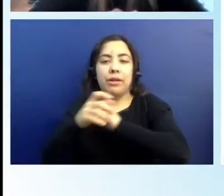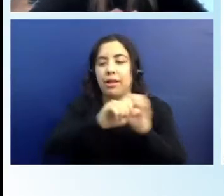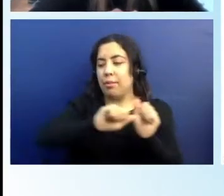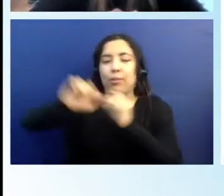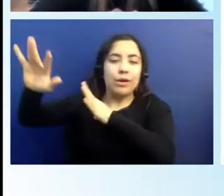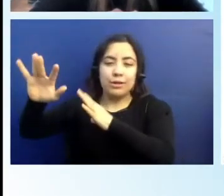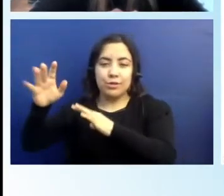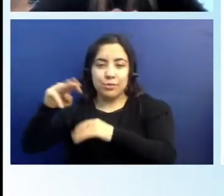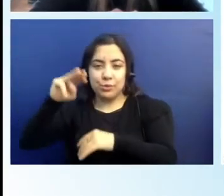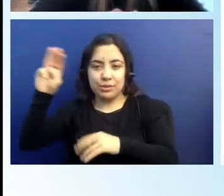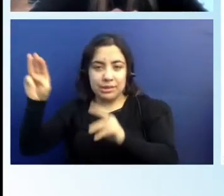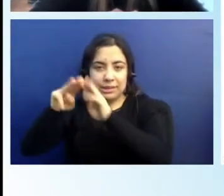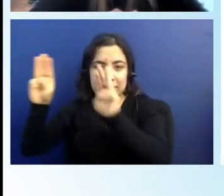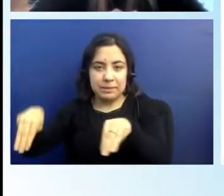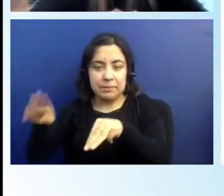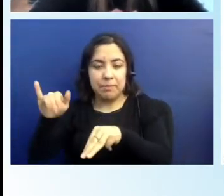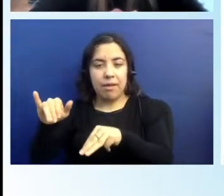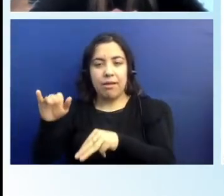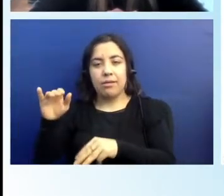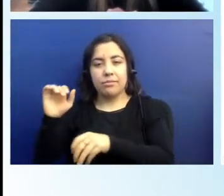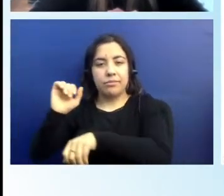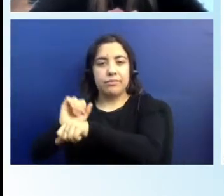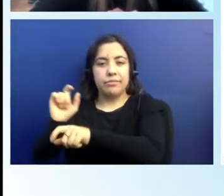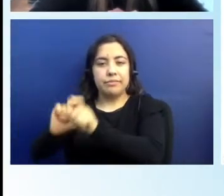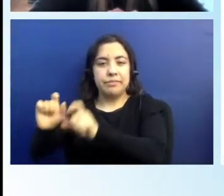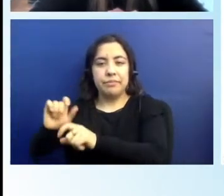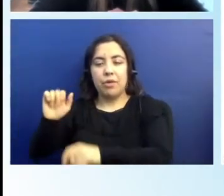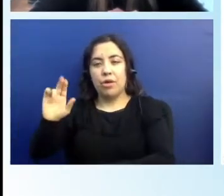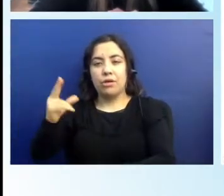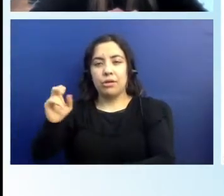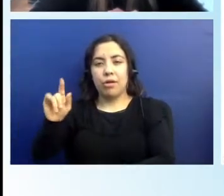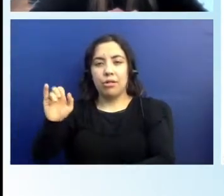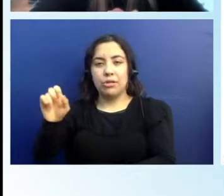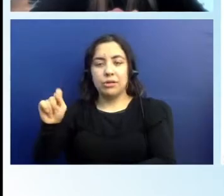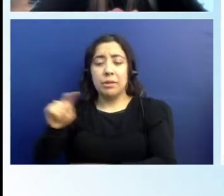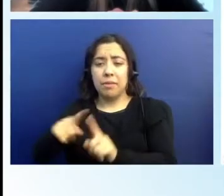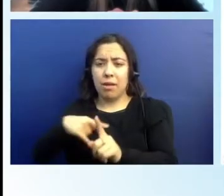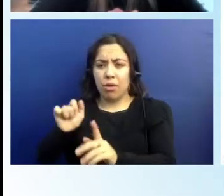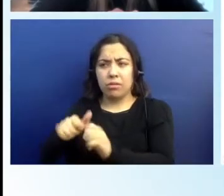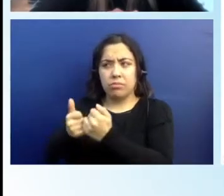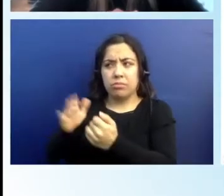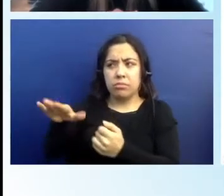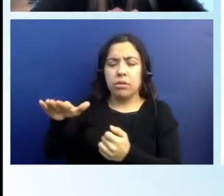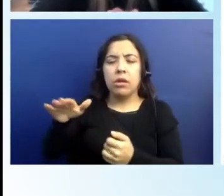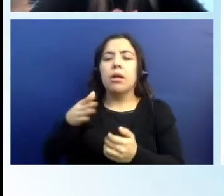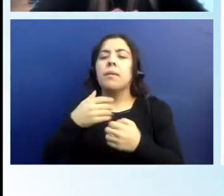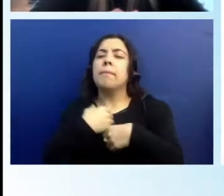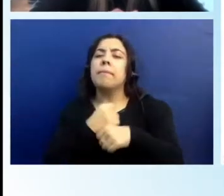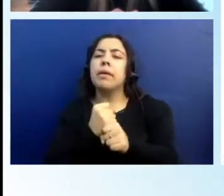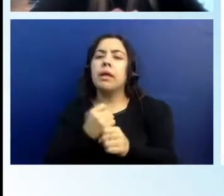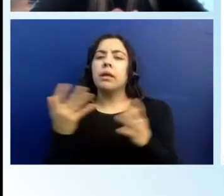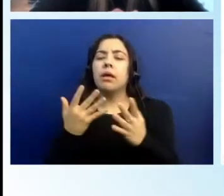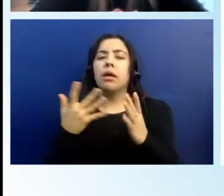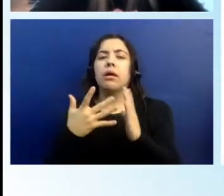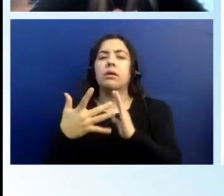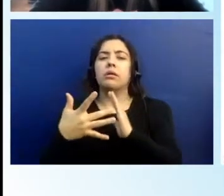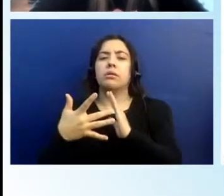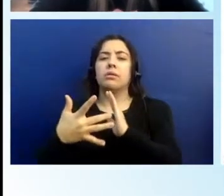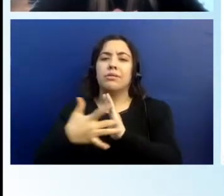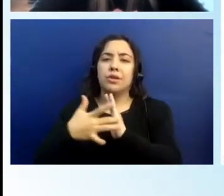that notion by creating a digital archive through augmented experience of digital artifacts